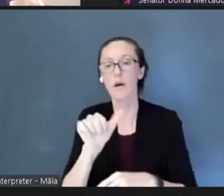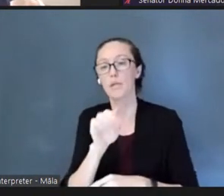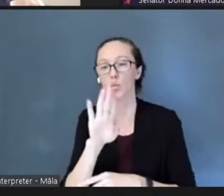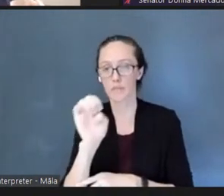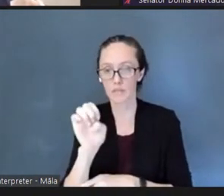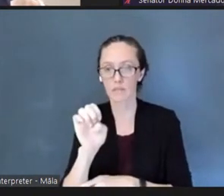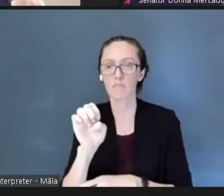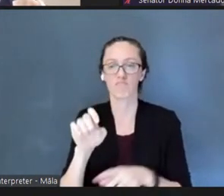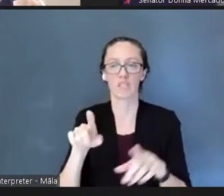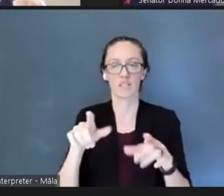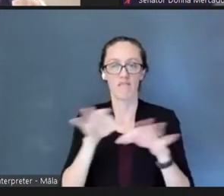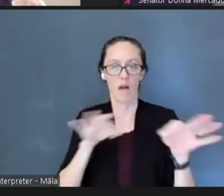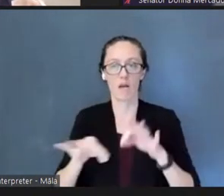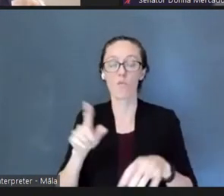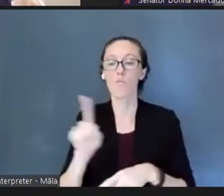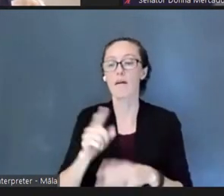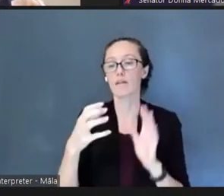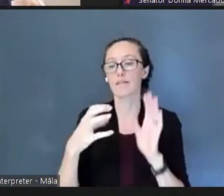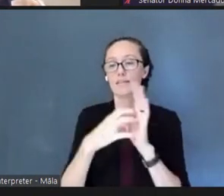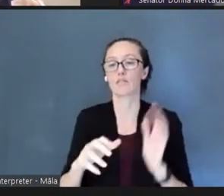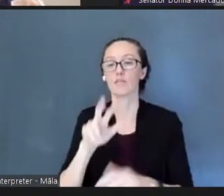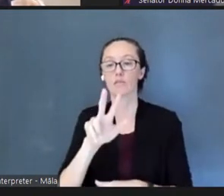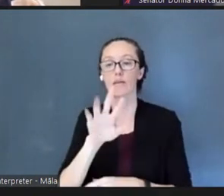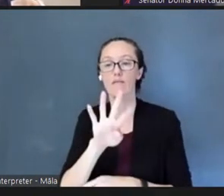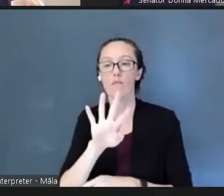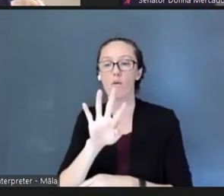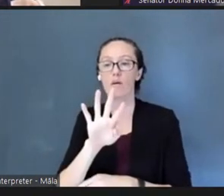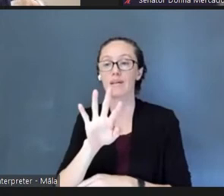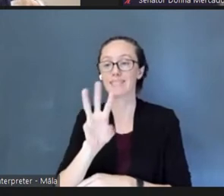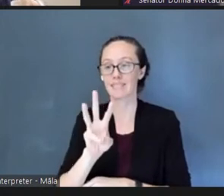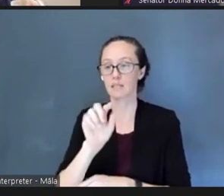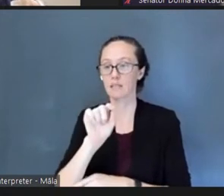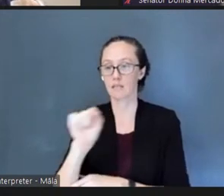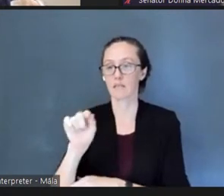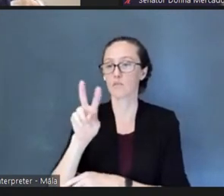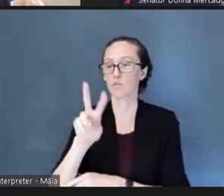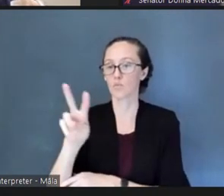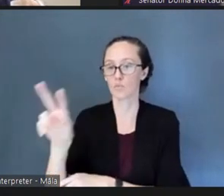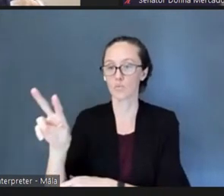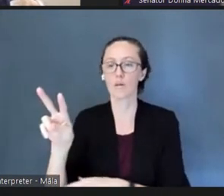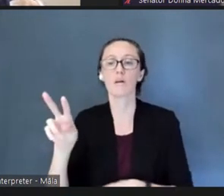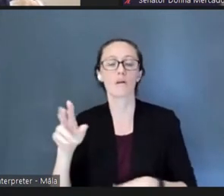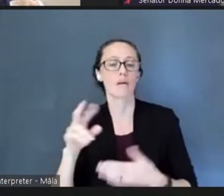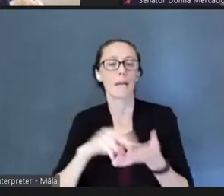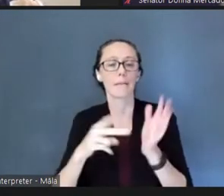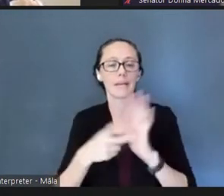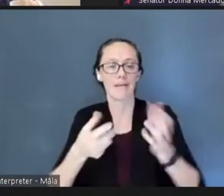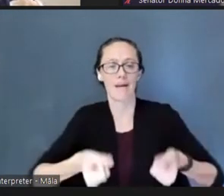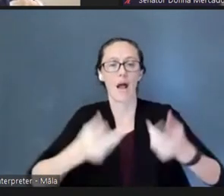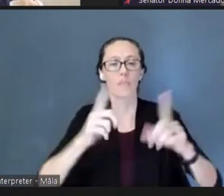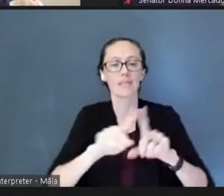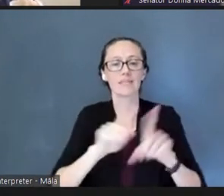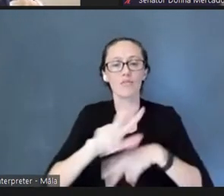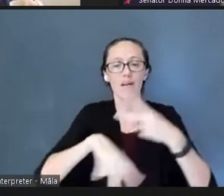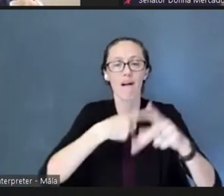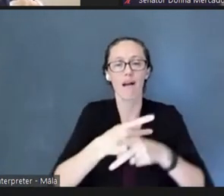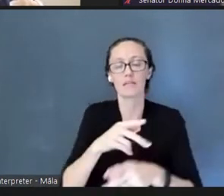as defined in section 346.222. It's a very, it broadens the number of abuses that can be,